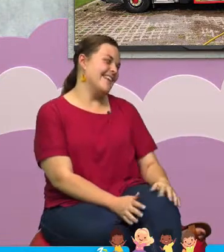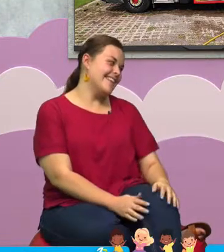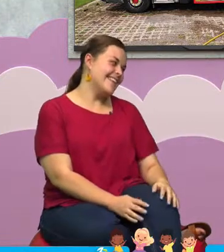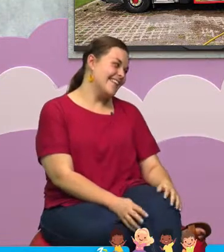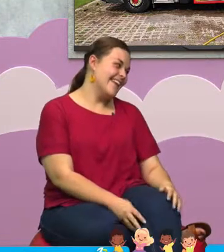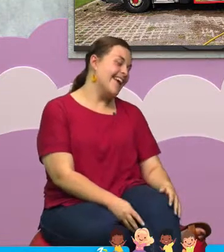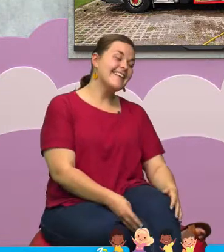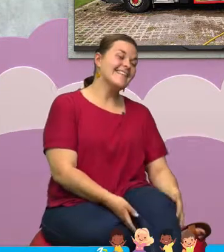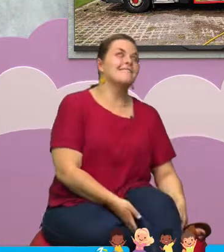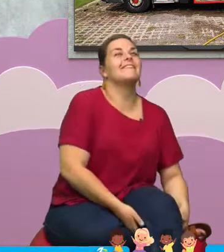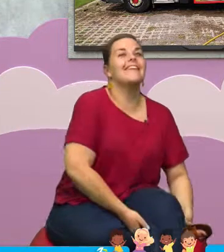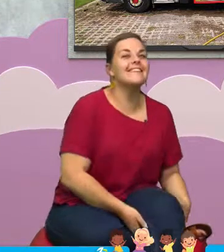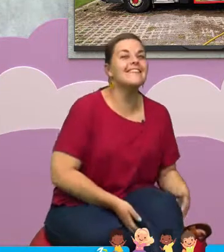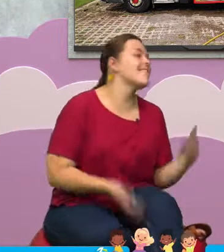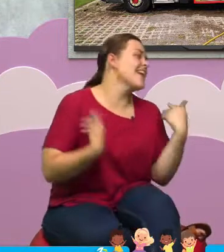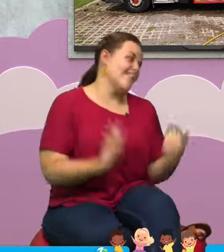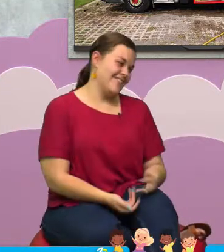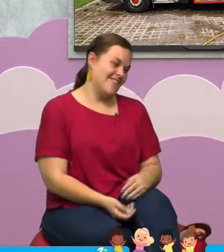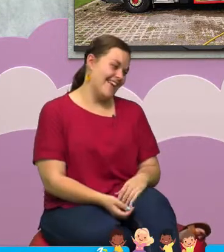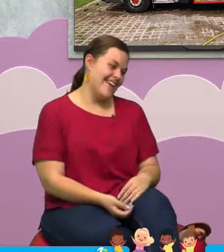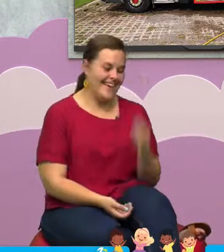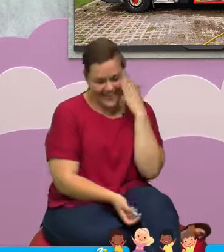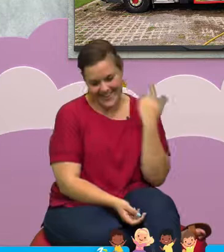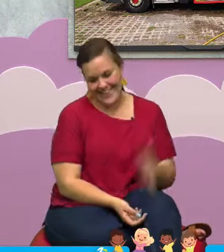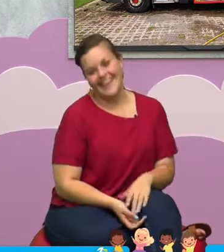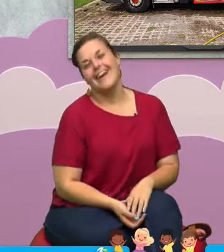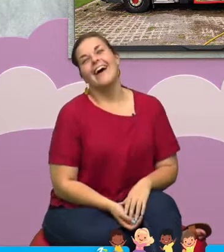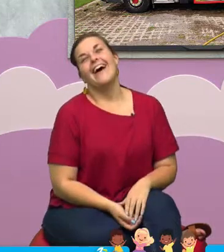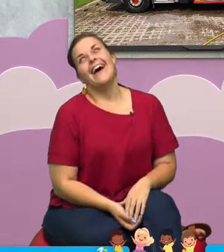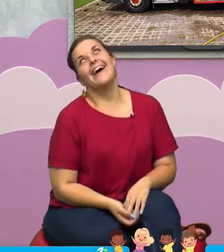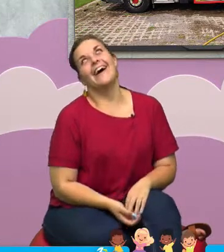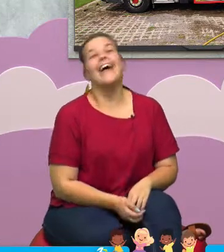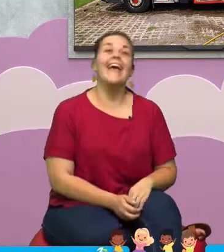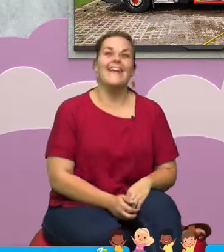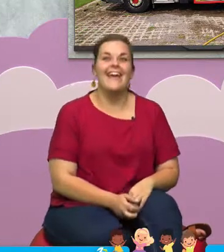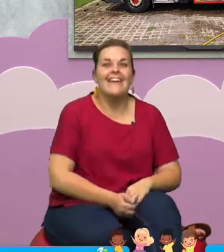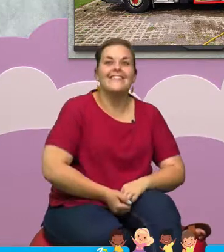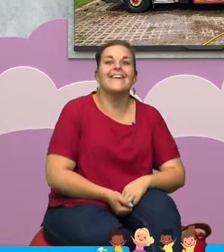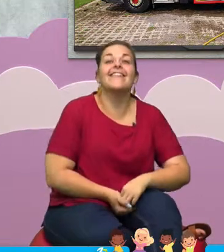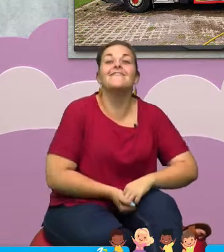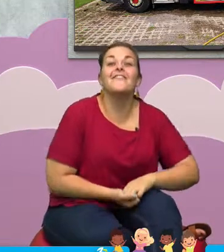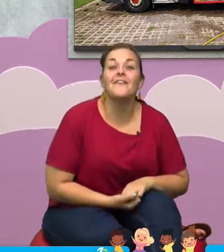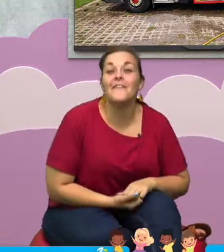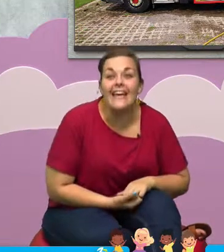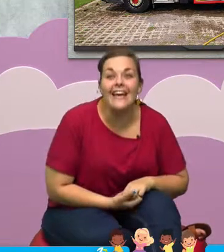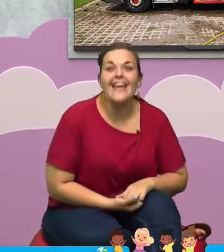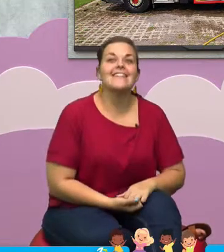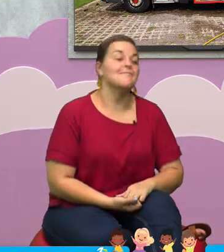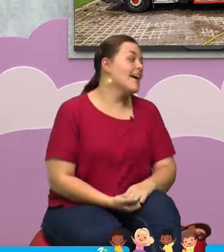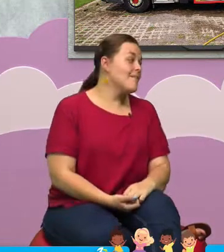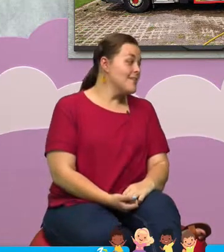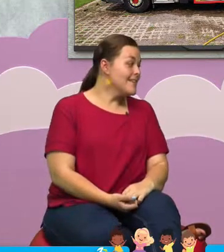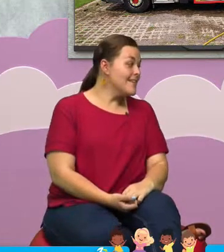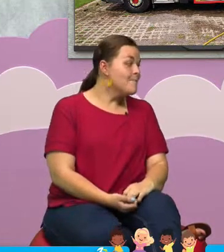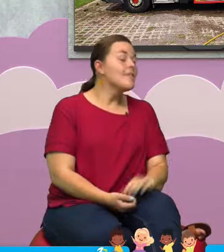jacket. Thank you. I think it's pretty. It looks like something I would wear. Oh, definitely. Anyway, so our theme for the week is